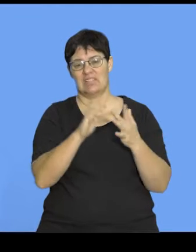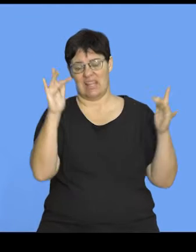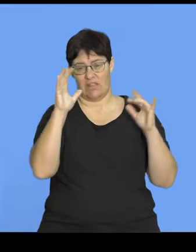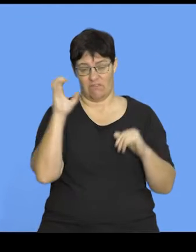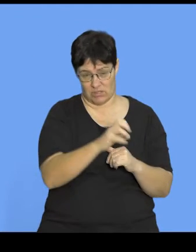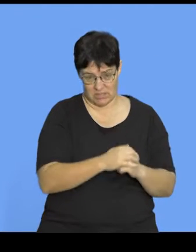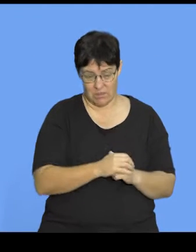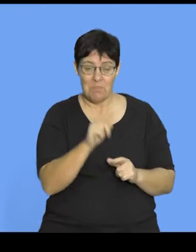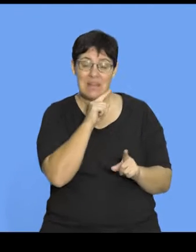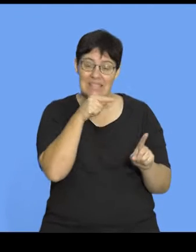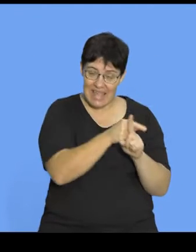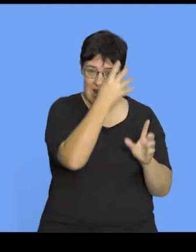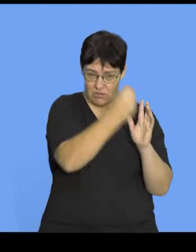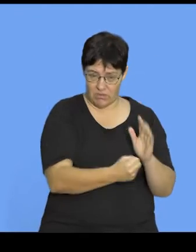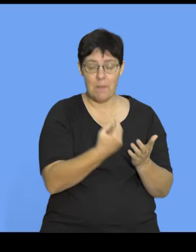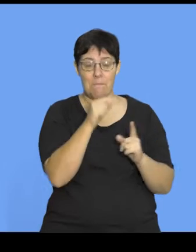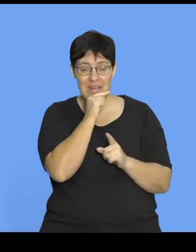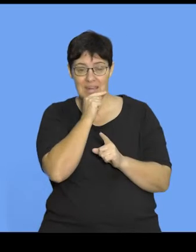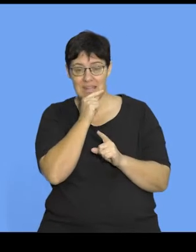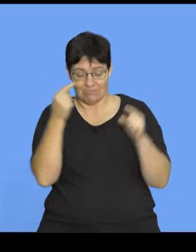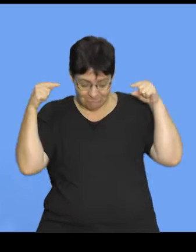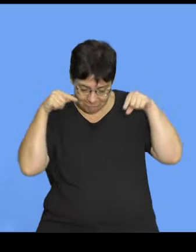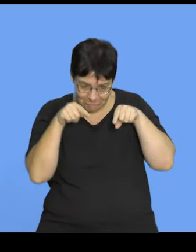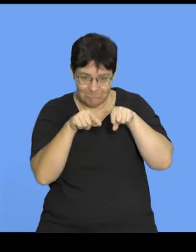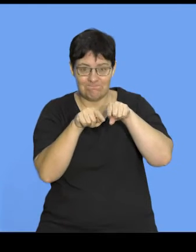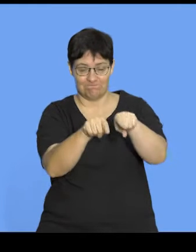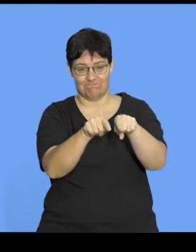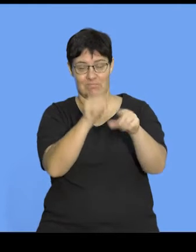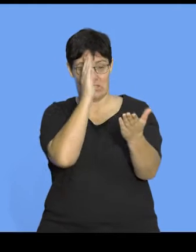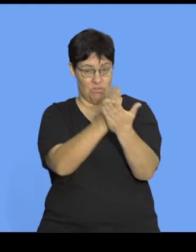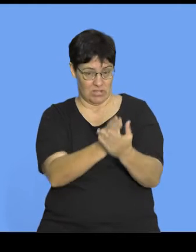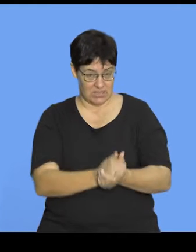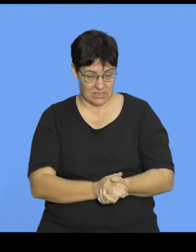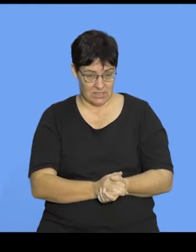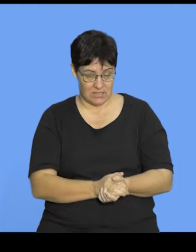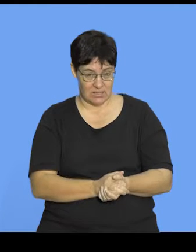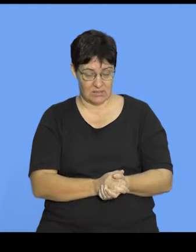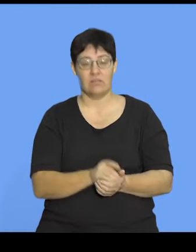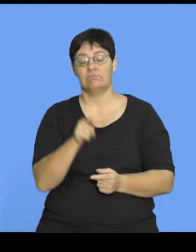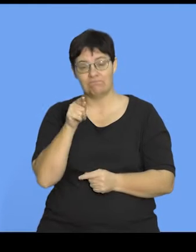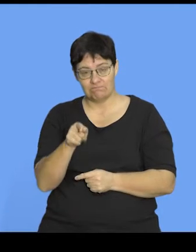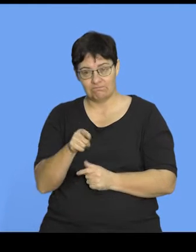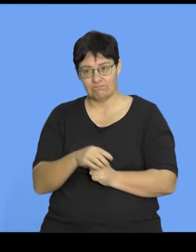is directly proportional, whoopsie, there it is, to the